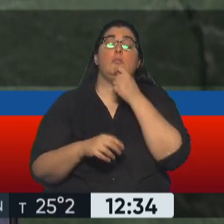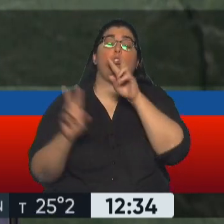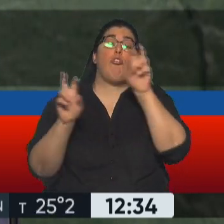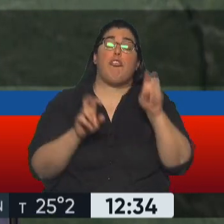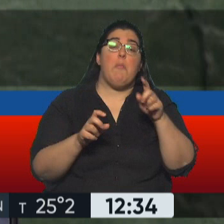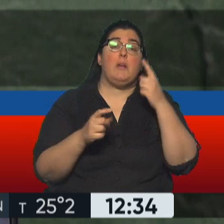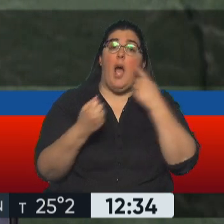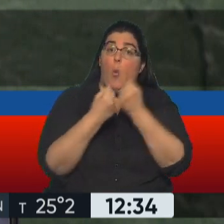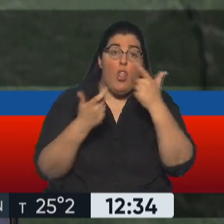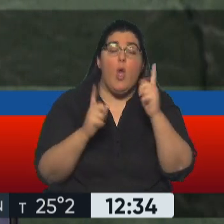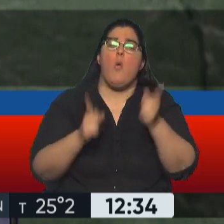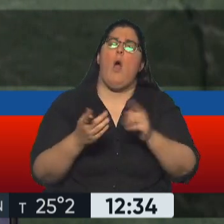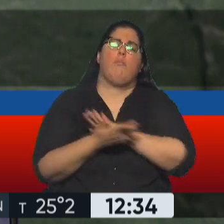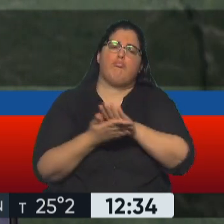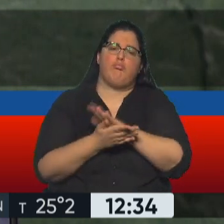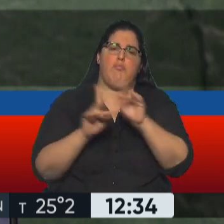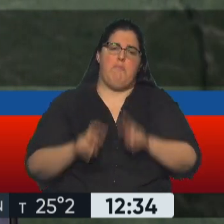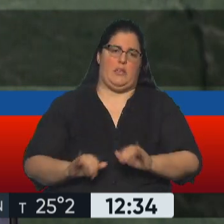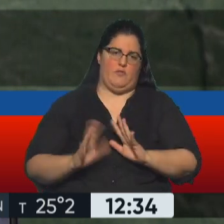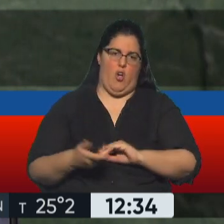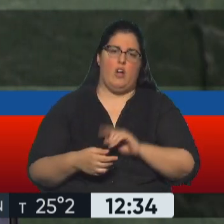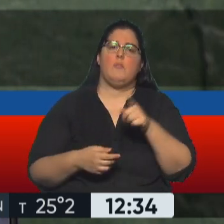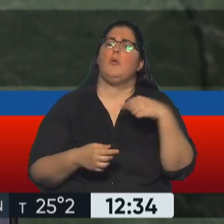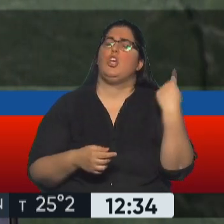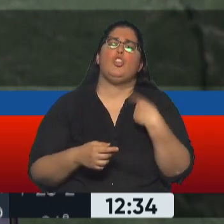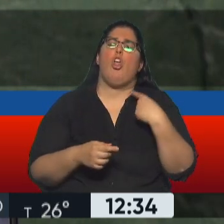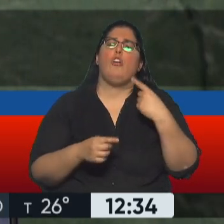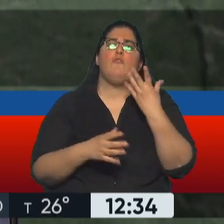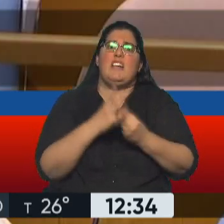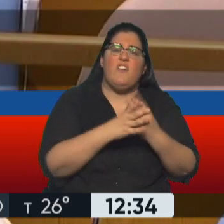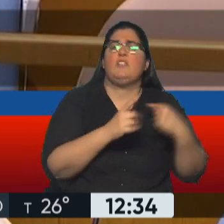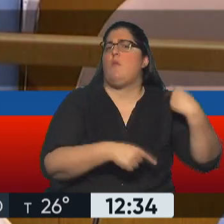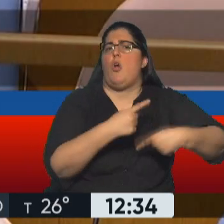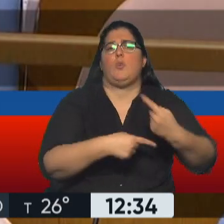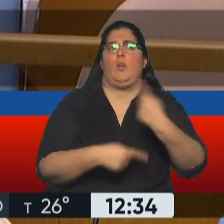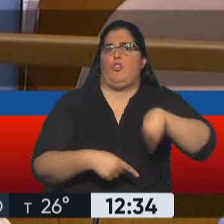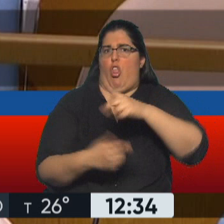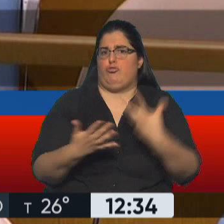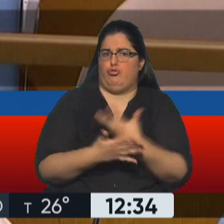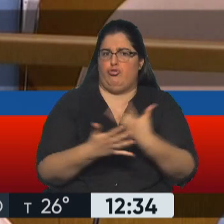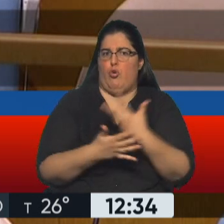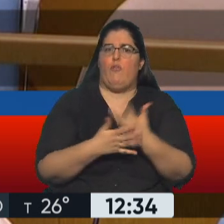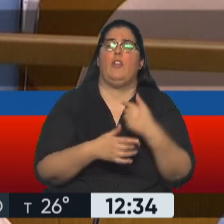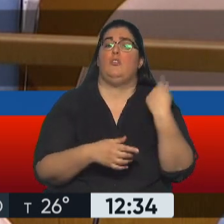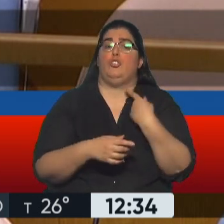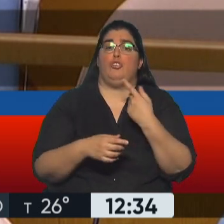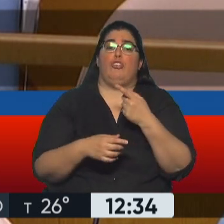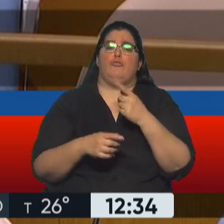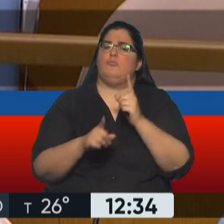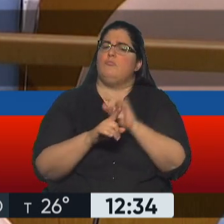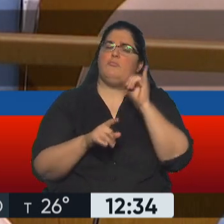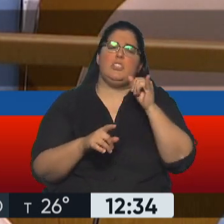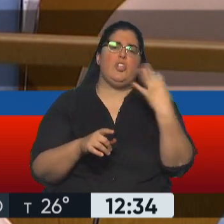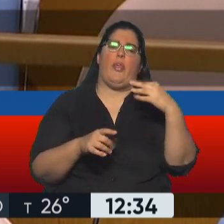areas, because we'll all suffer the consequences of our failure if we do not come together to address the